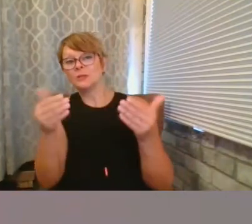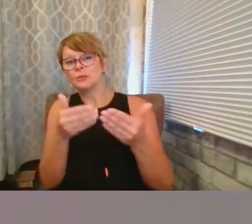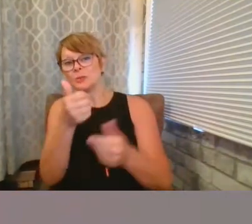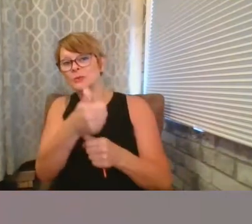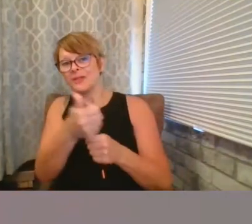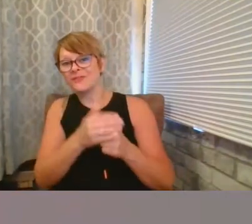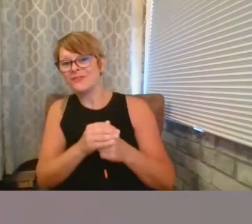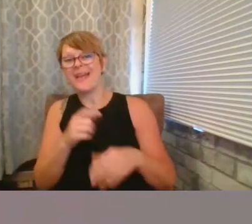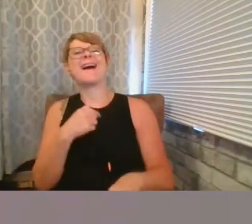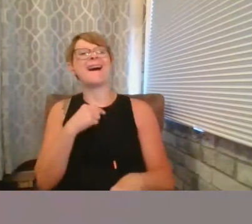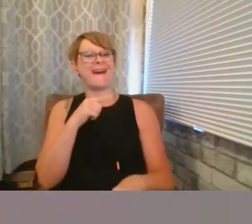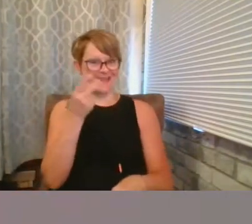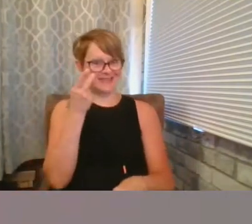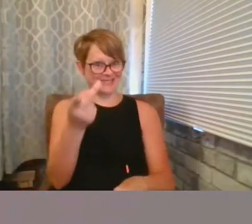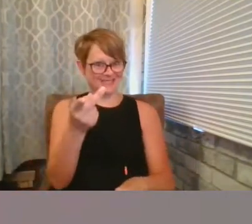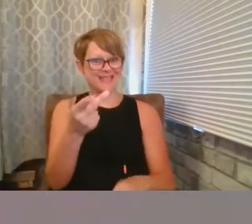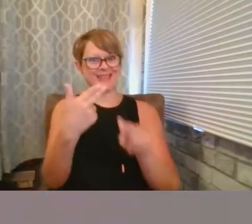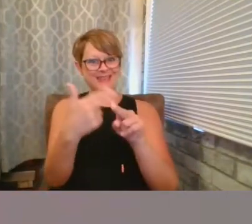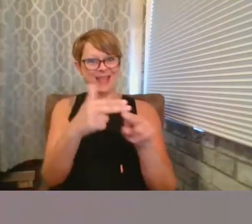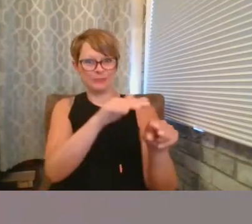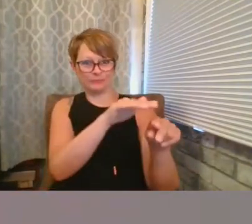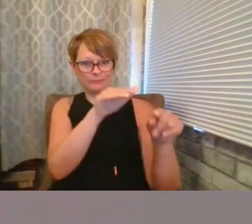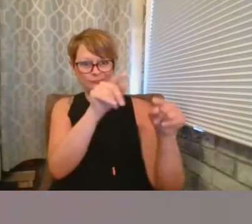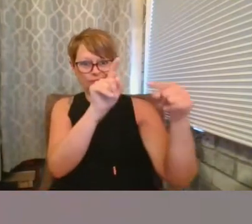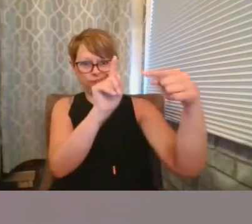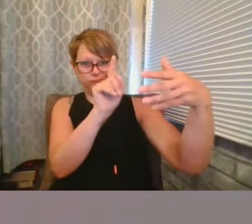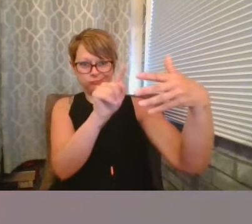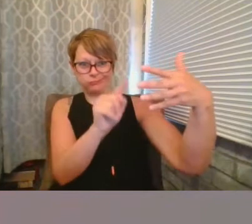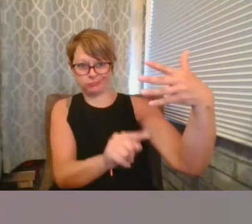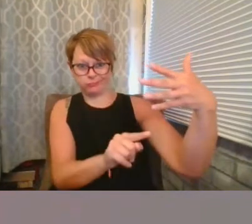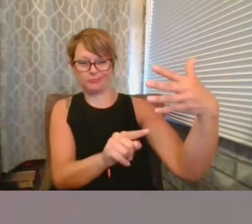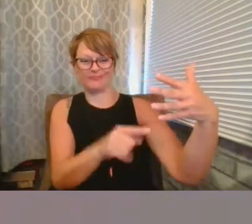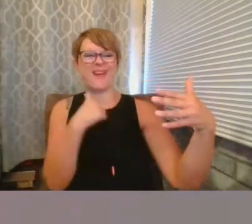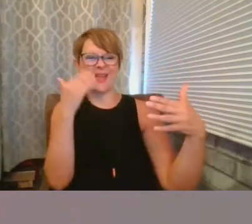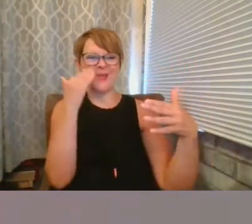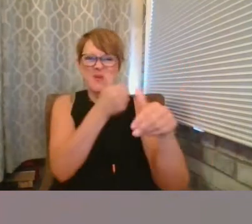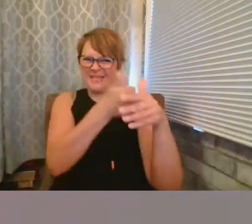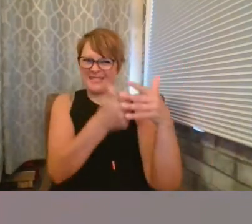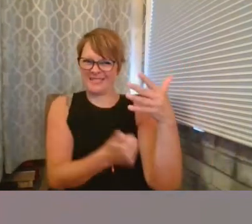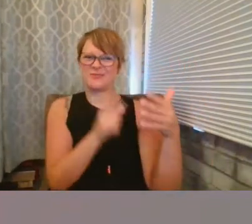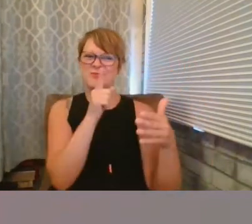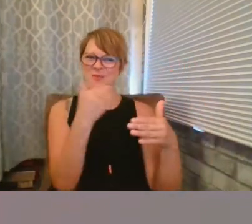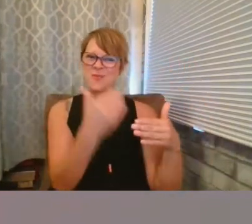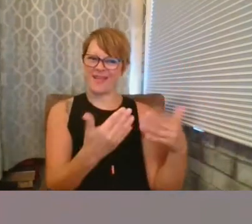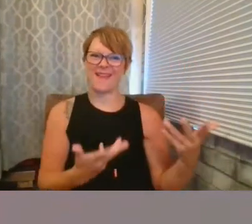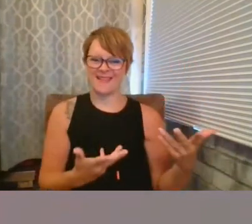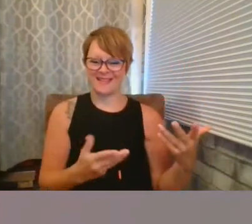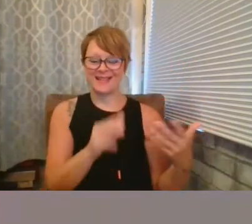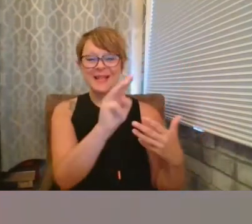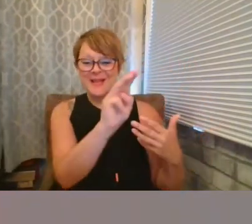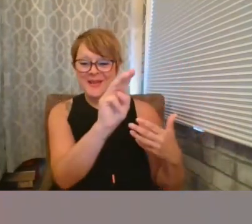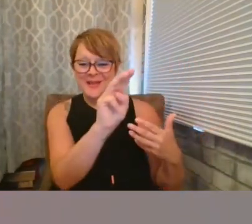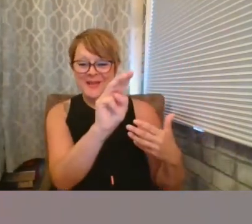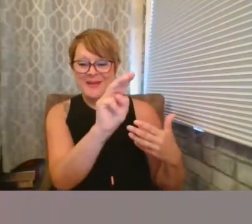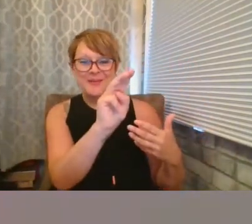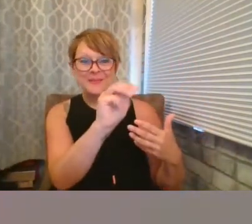see the names that we have here. I do know very well, all of you. Minnie Nair, I have